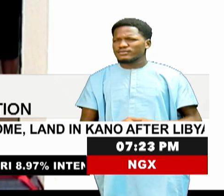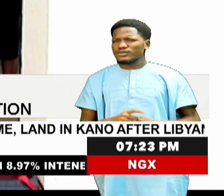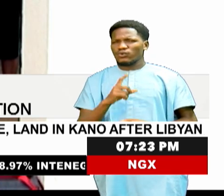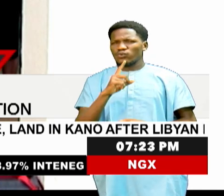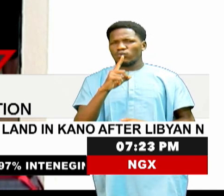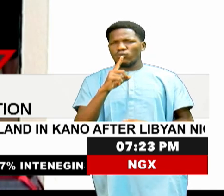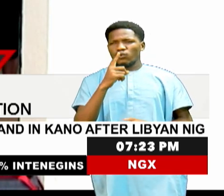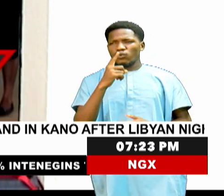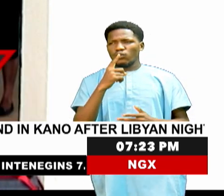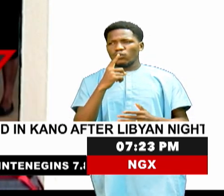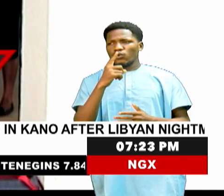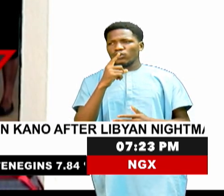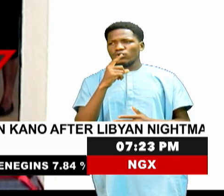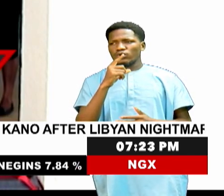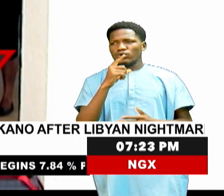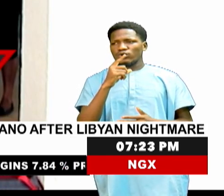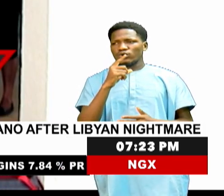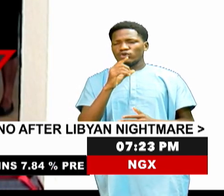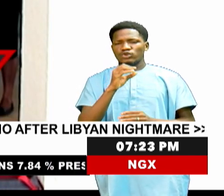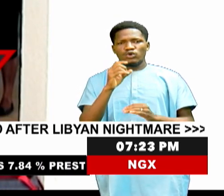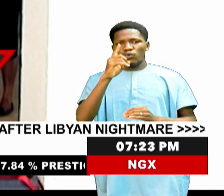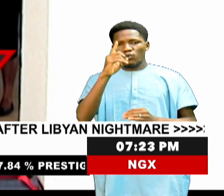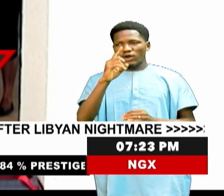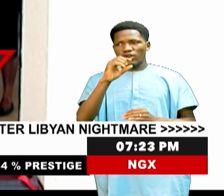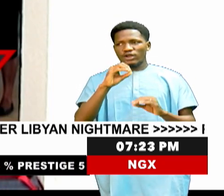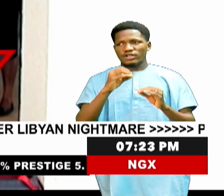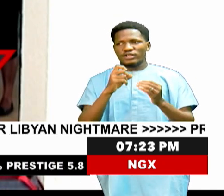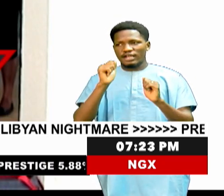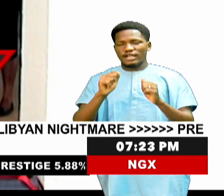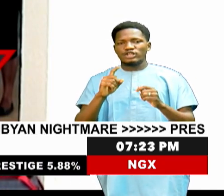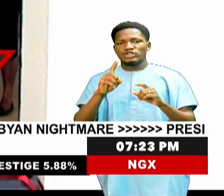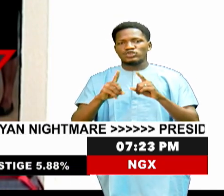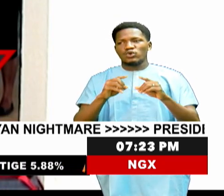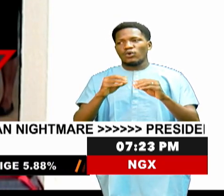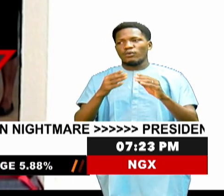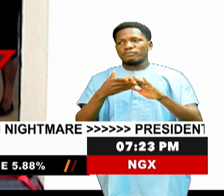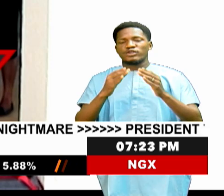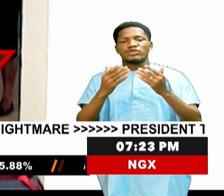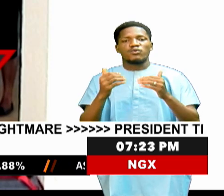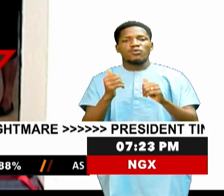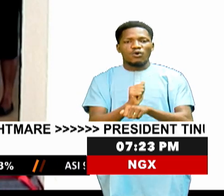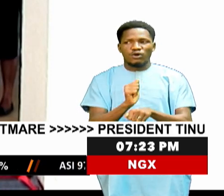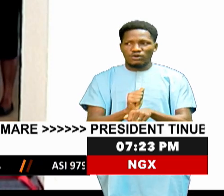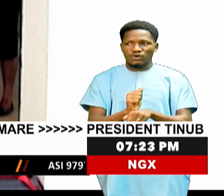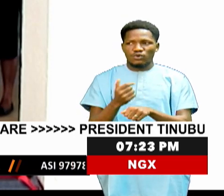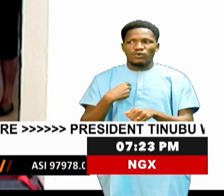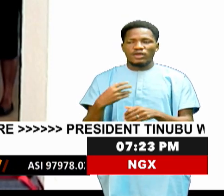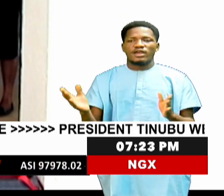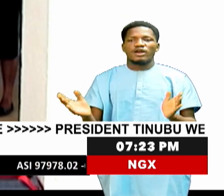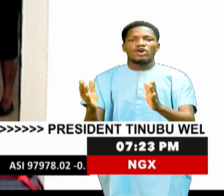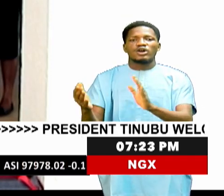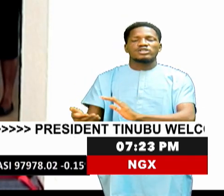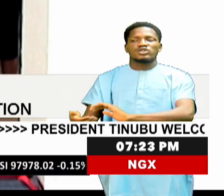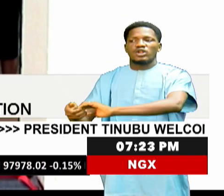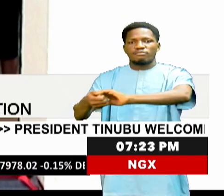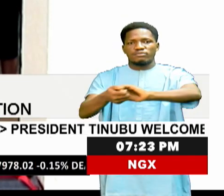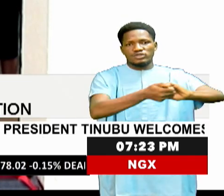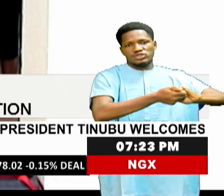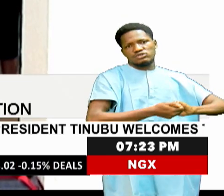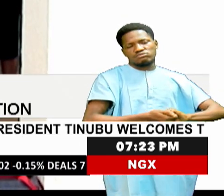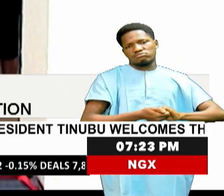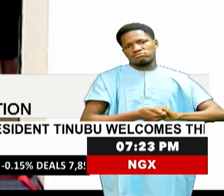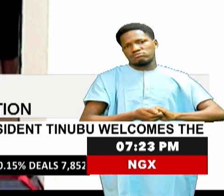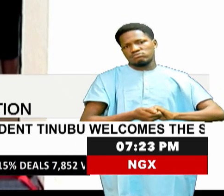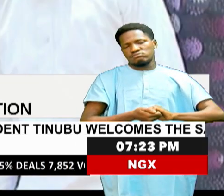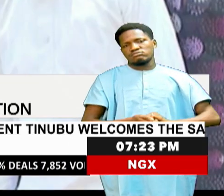do peace work anywhere in the world, not just in Nigeria. So we encourage collaboration. We encourage coordination and